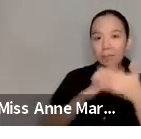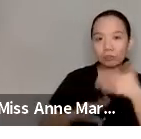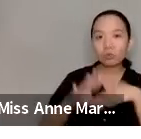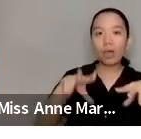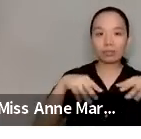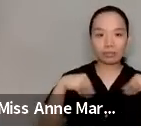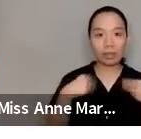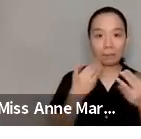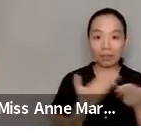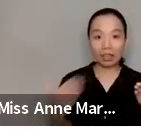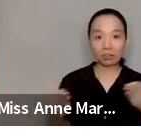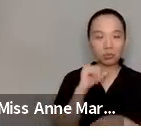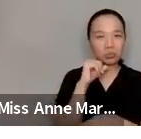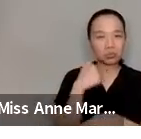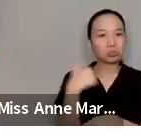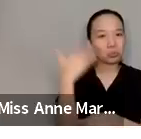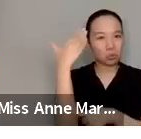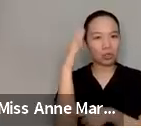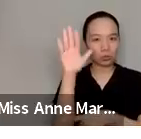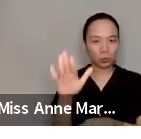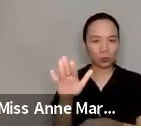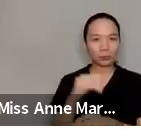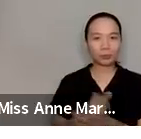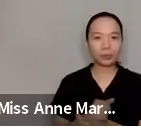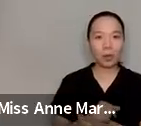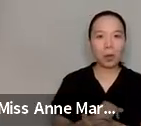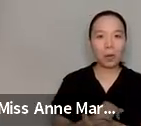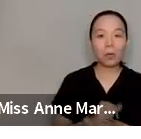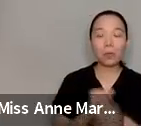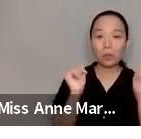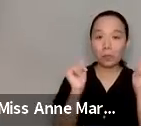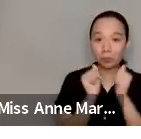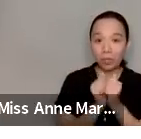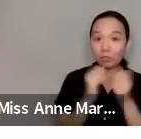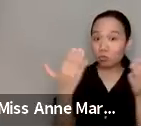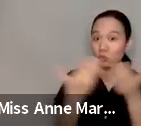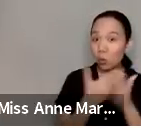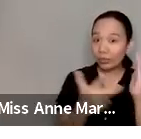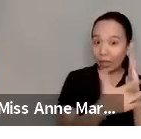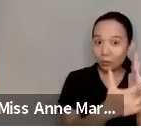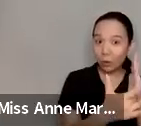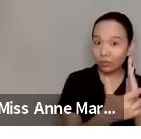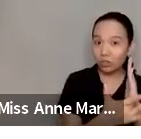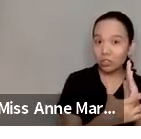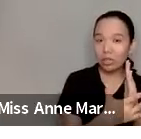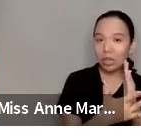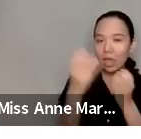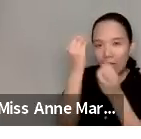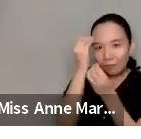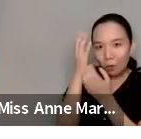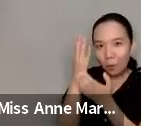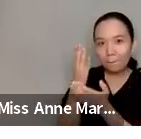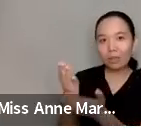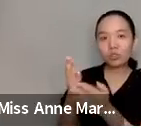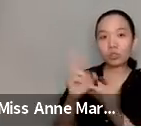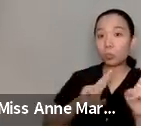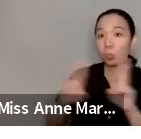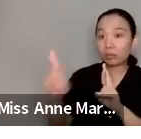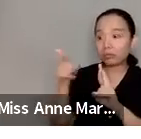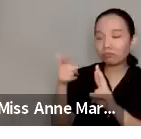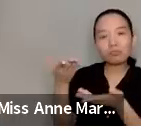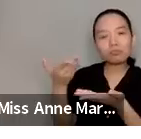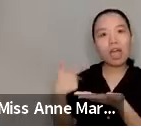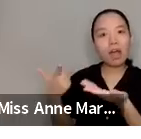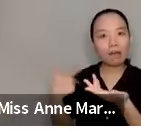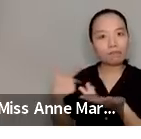accept things you do not know. With the advent of new technologies, information is readily available